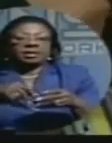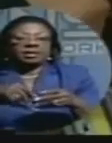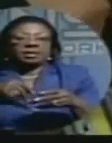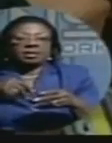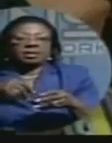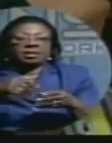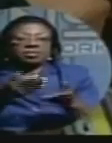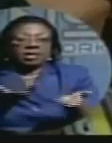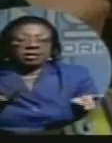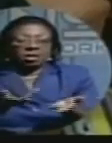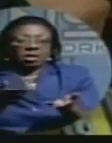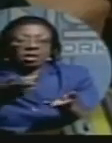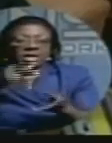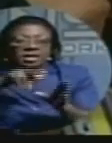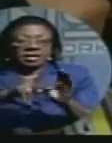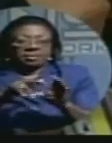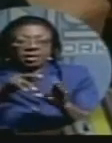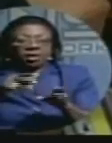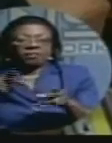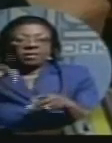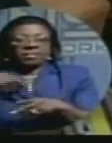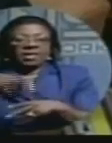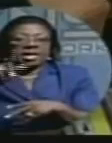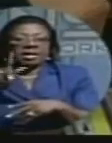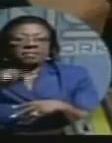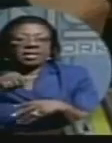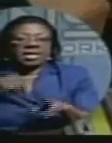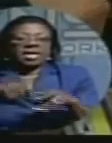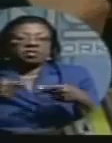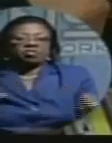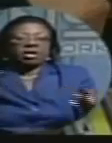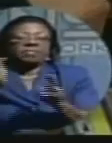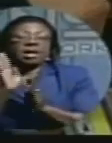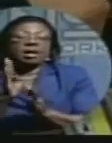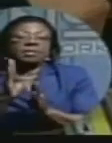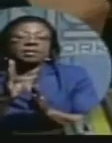of the party, I walked into a restaurant in Freeport, and